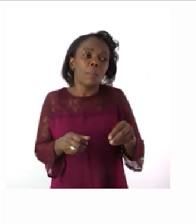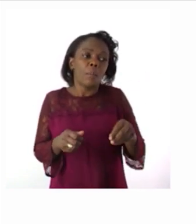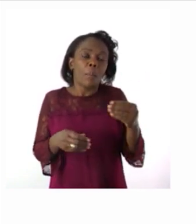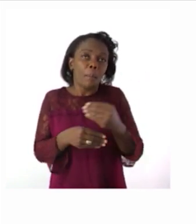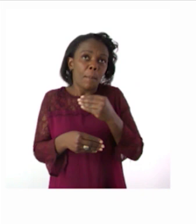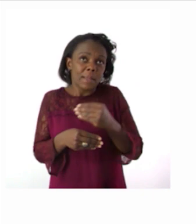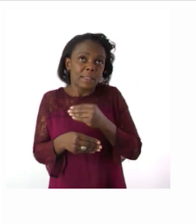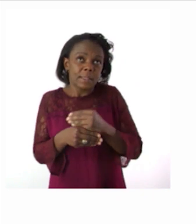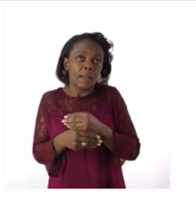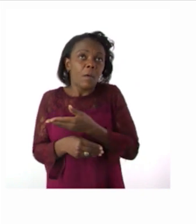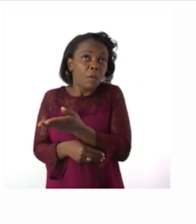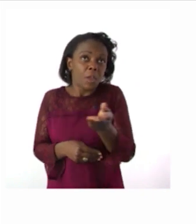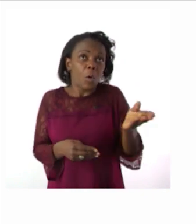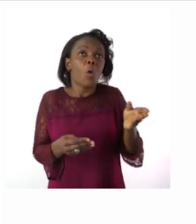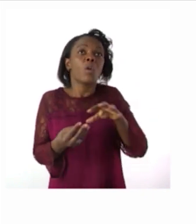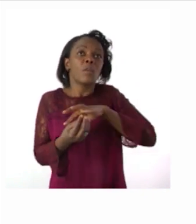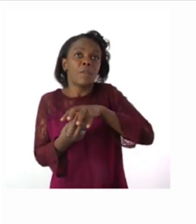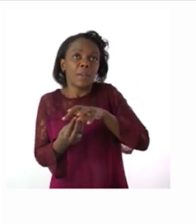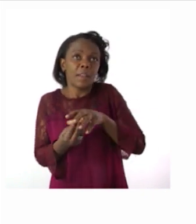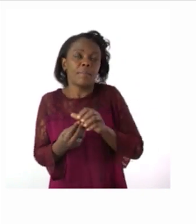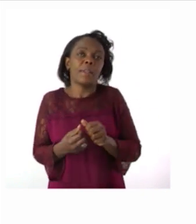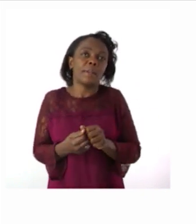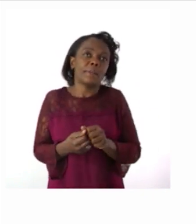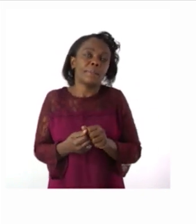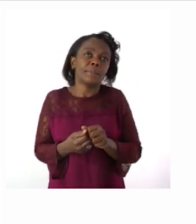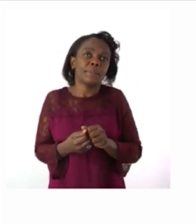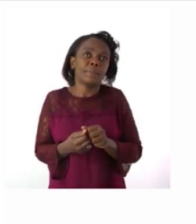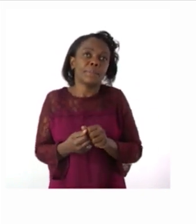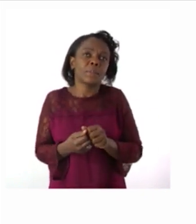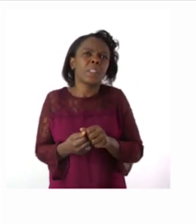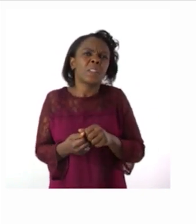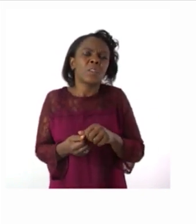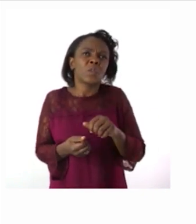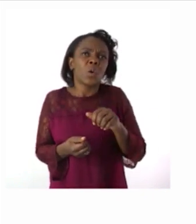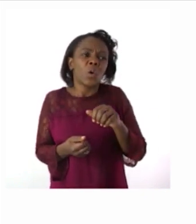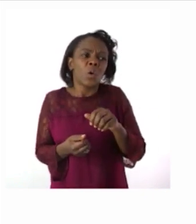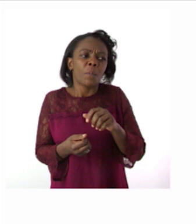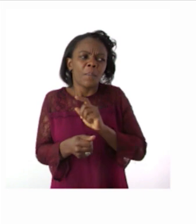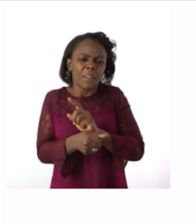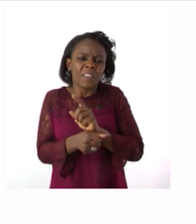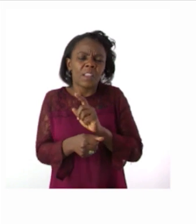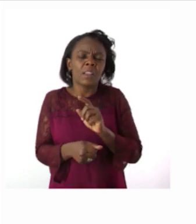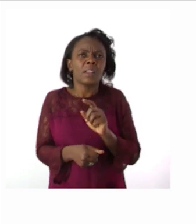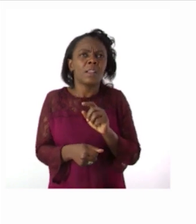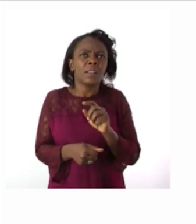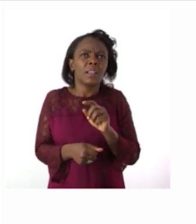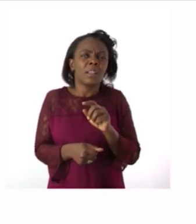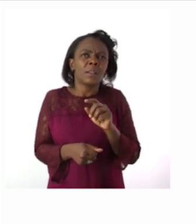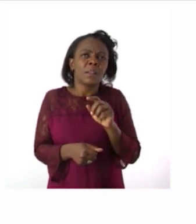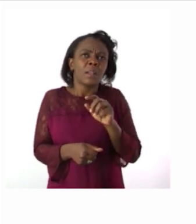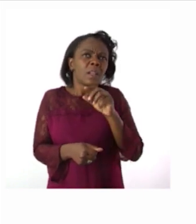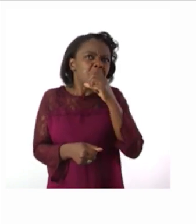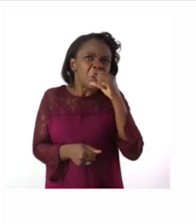family. Sarah made dinner for the whole family. First thing we have to identify is Sarah a name